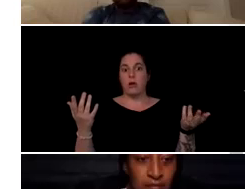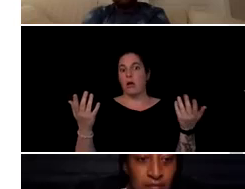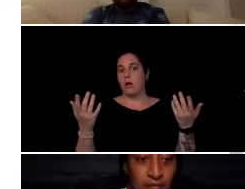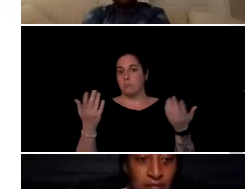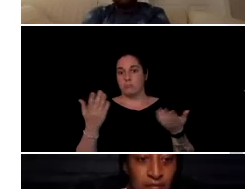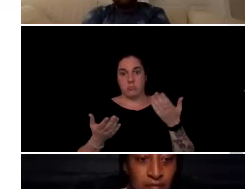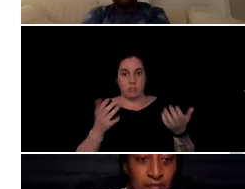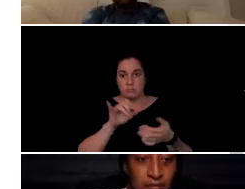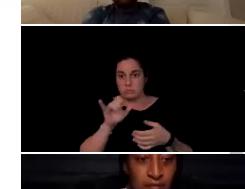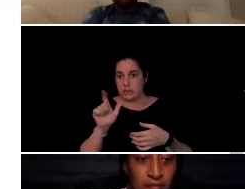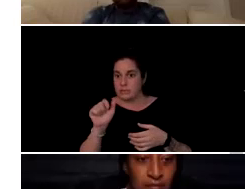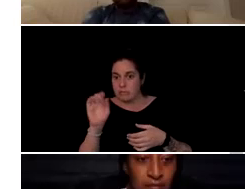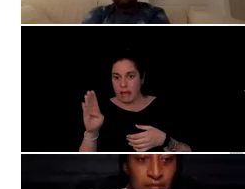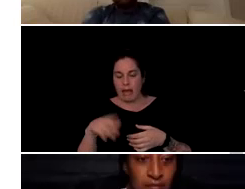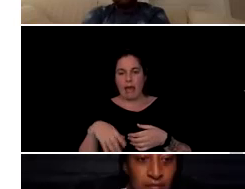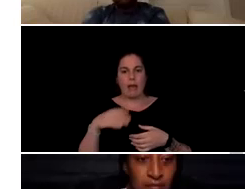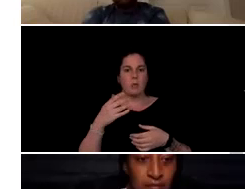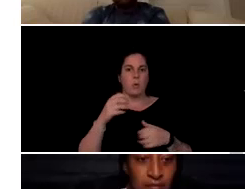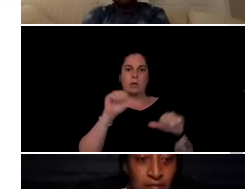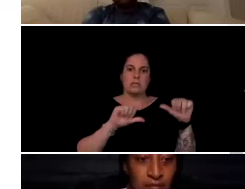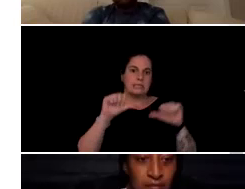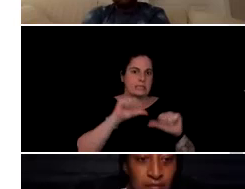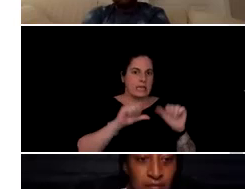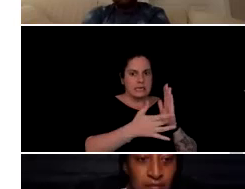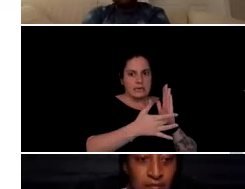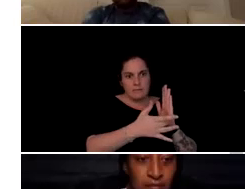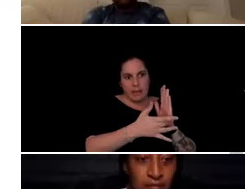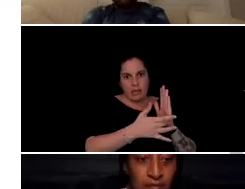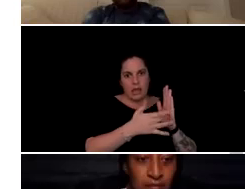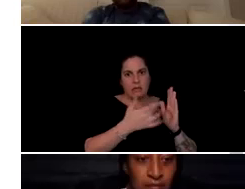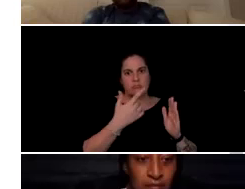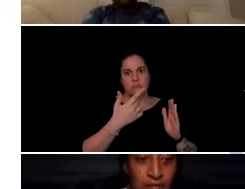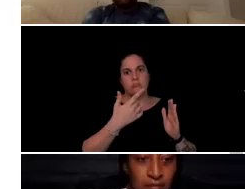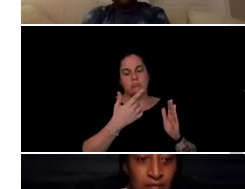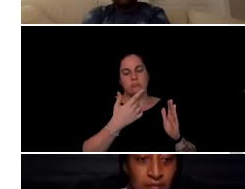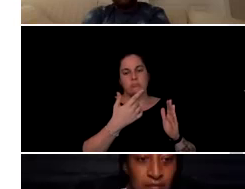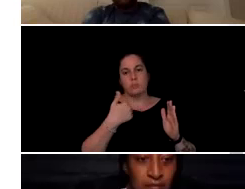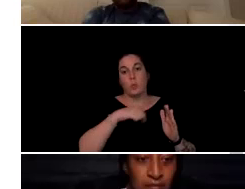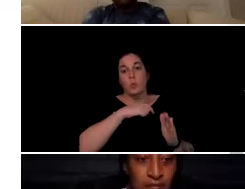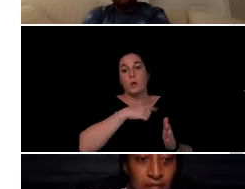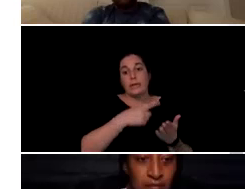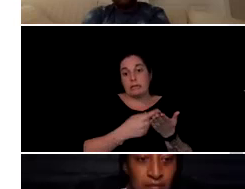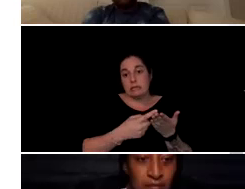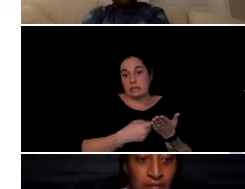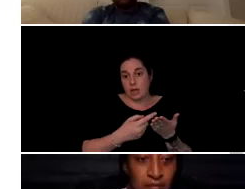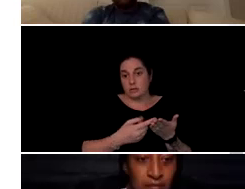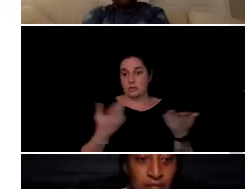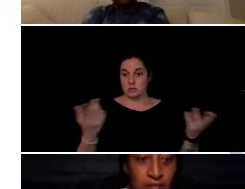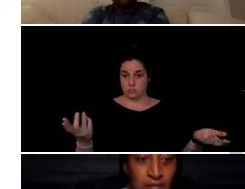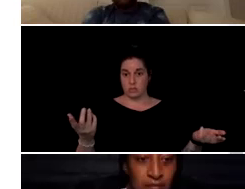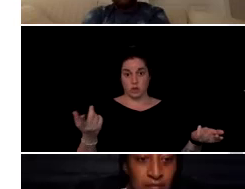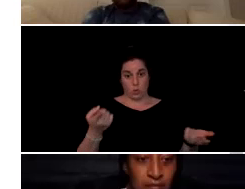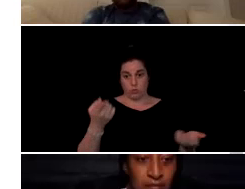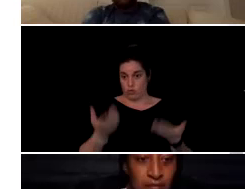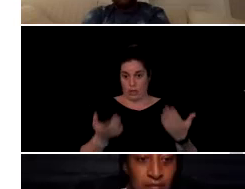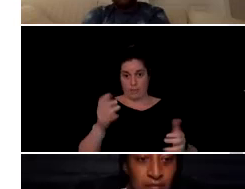class, or the scientific method as we discussed it in lecture. Okay, so it might be fair game for you to acknowledge